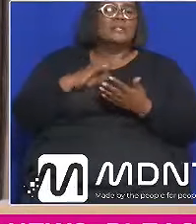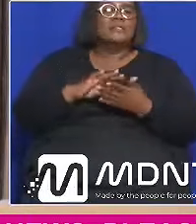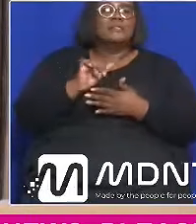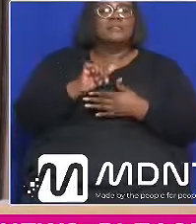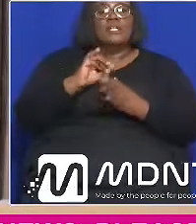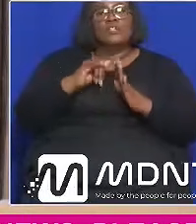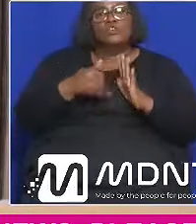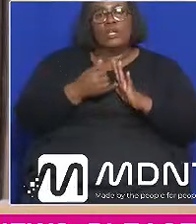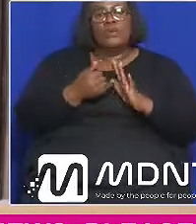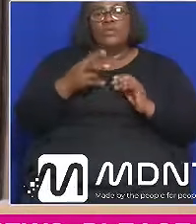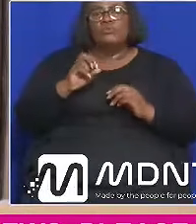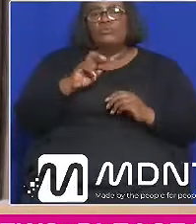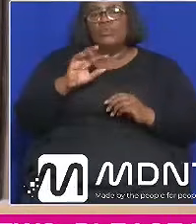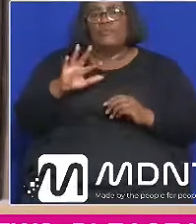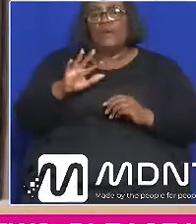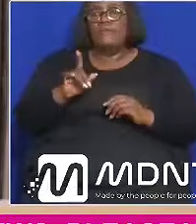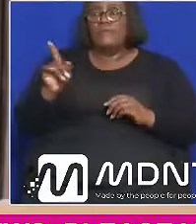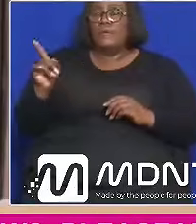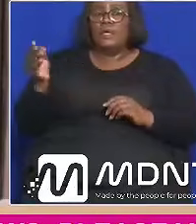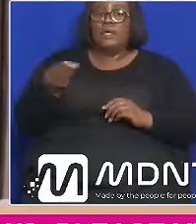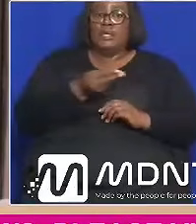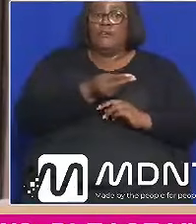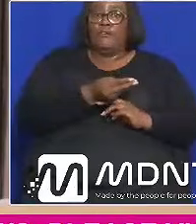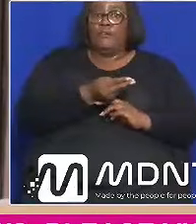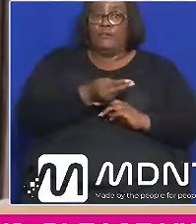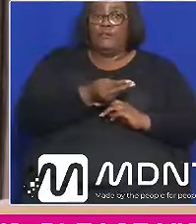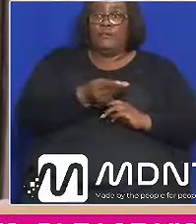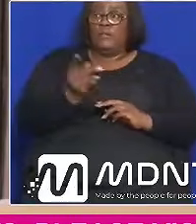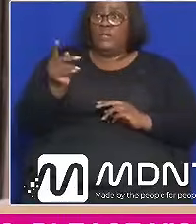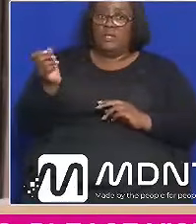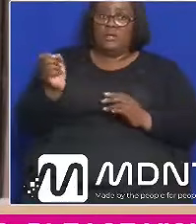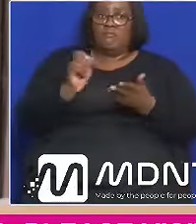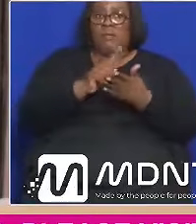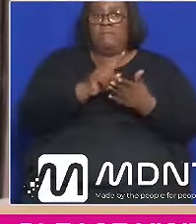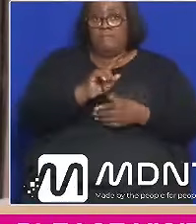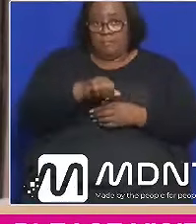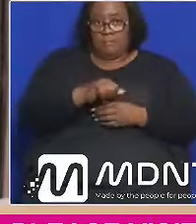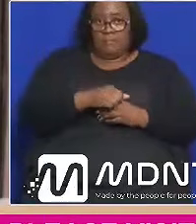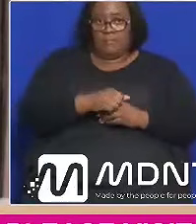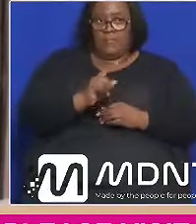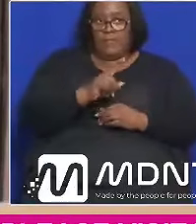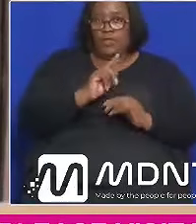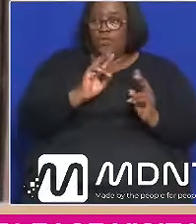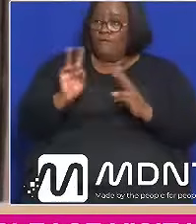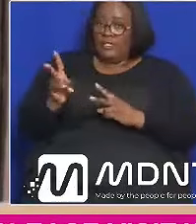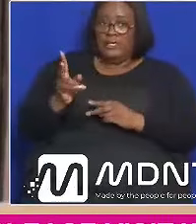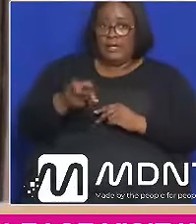provided by Mr. Mutsumi to you. So that's another visit to Mr. Mutsumi.